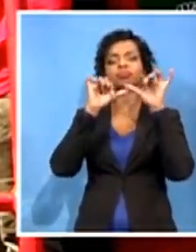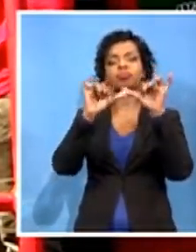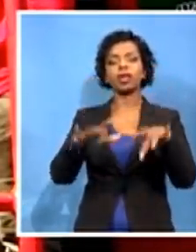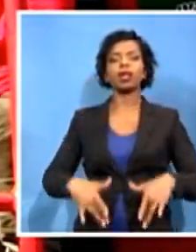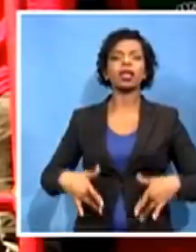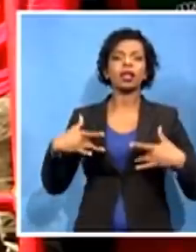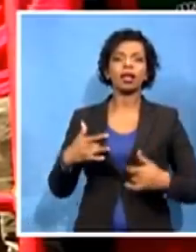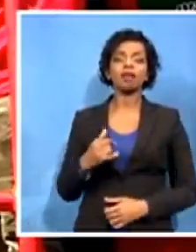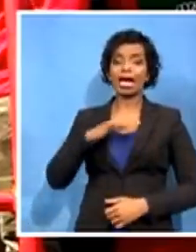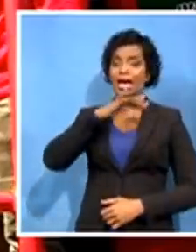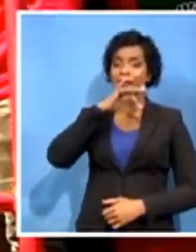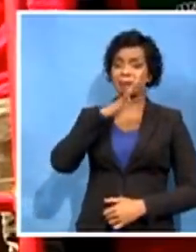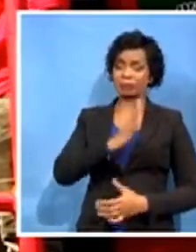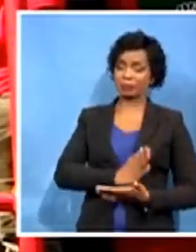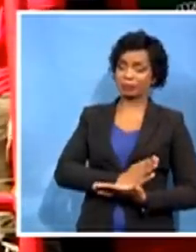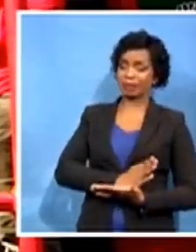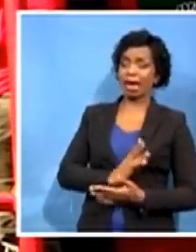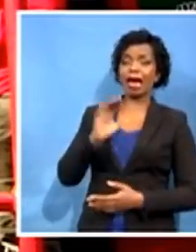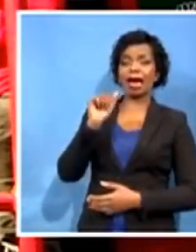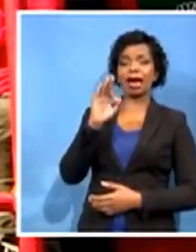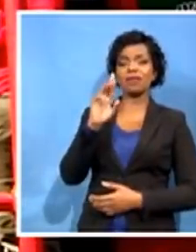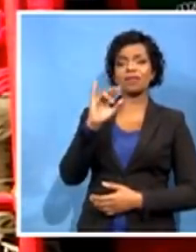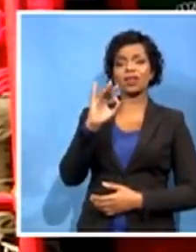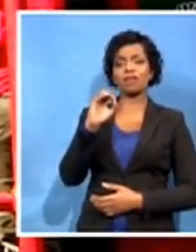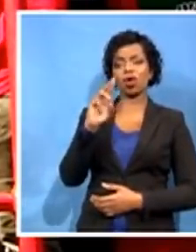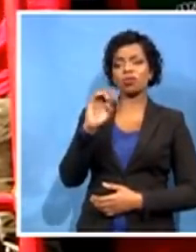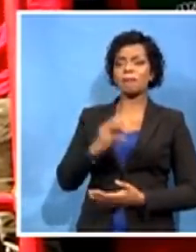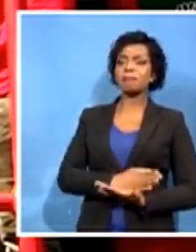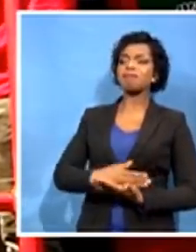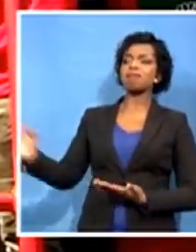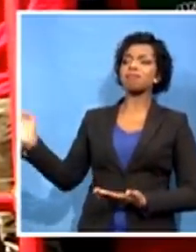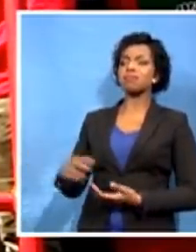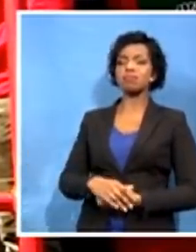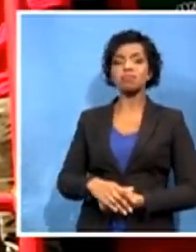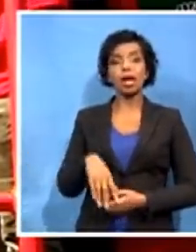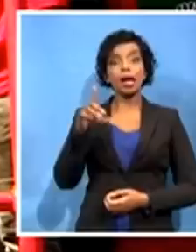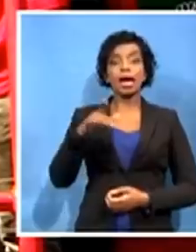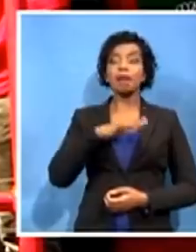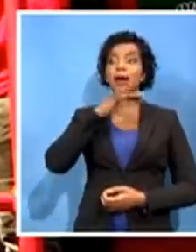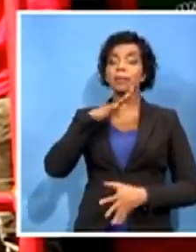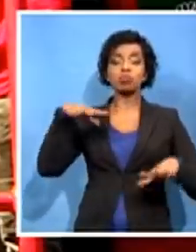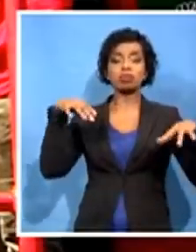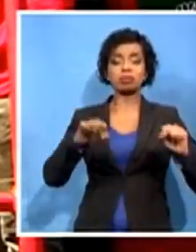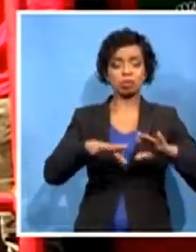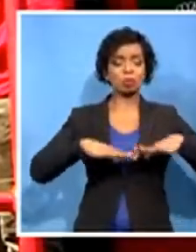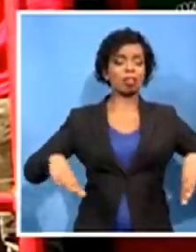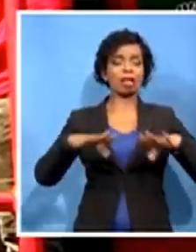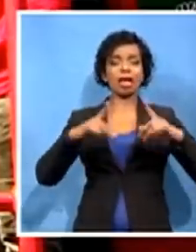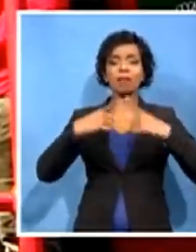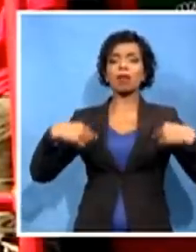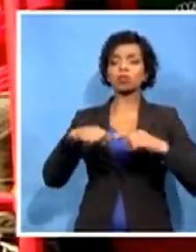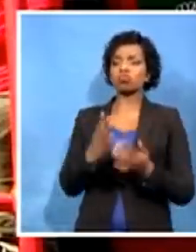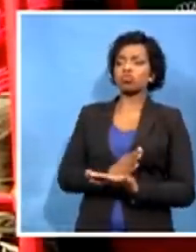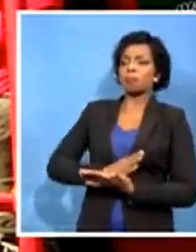e-AfriForum, phansi! Phansi namabhunu athatha umhlaba wethu, phansi! Phambili ne-EFF,